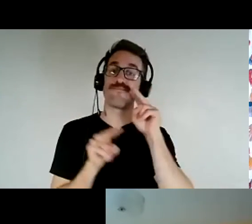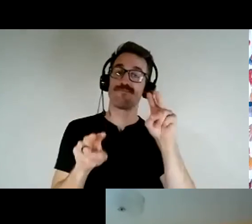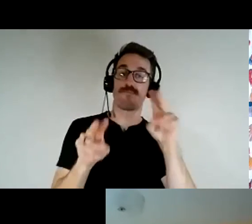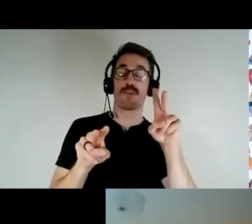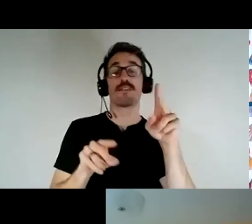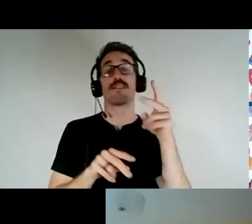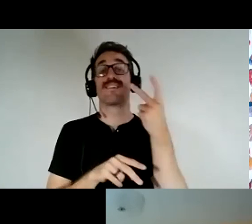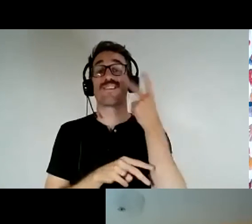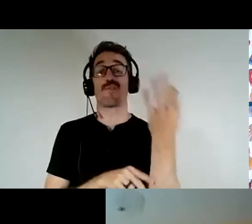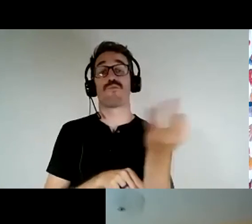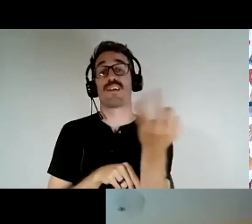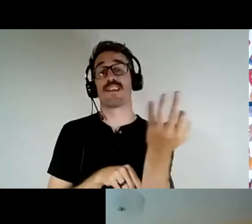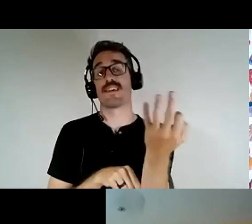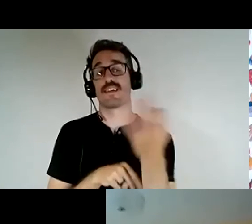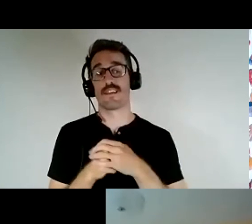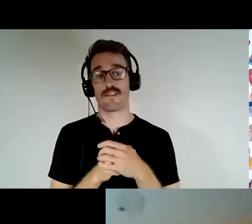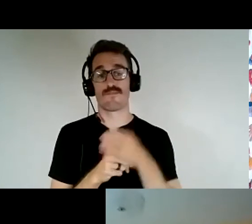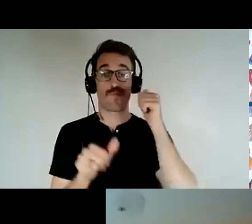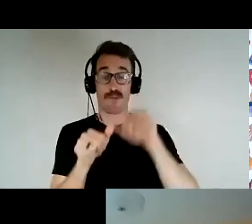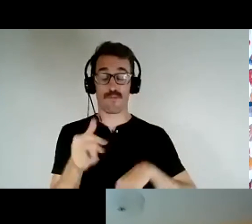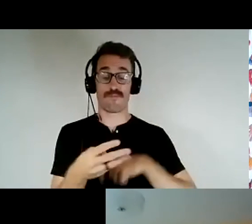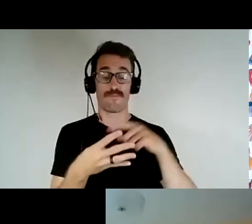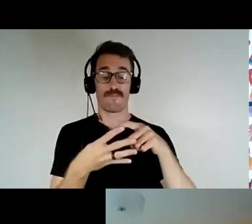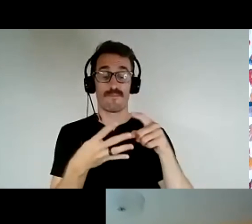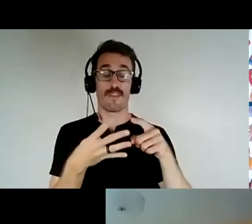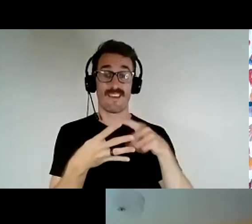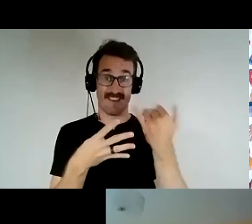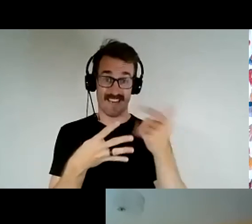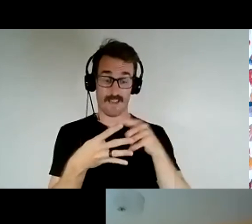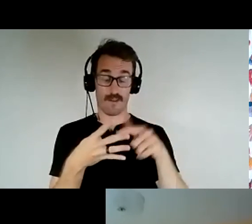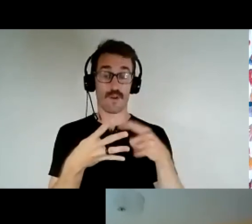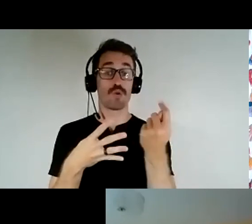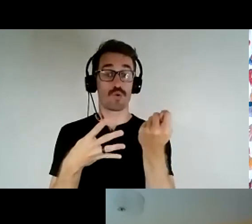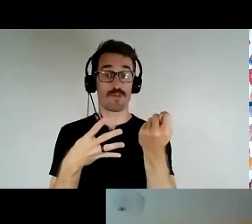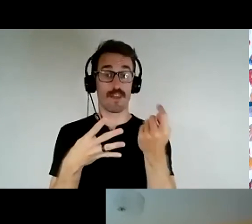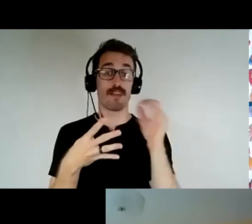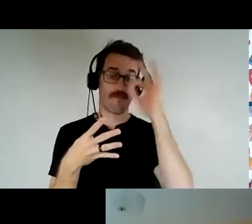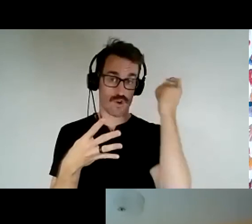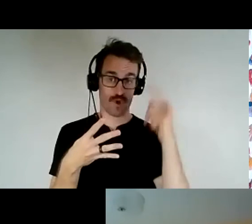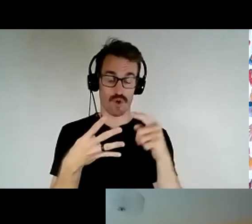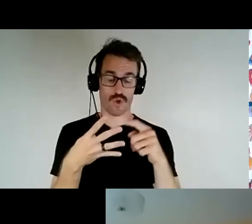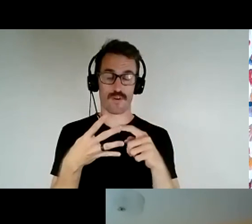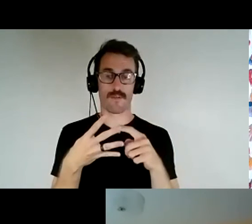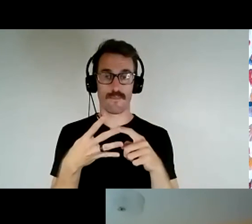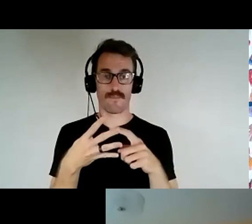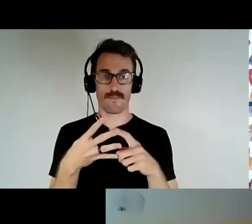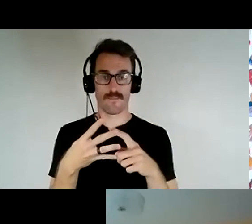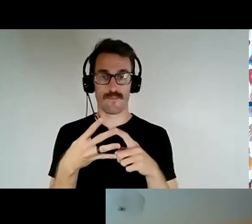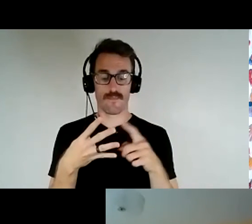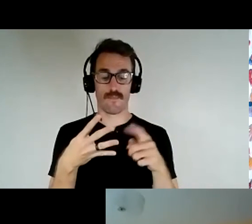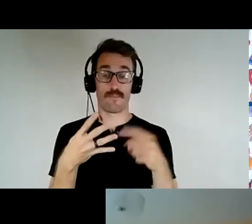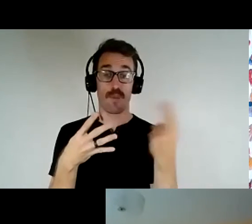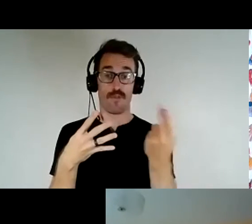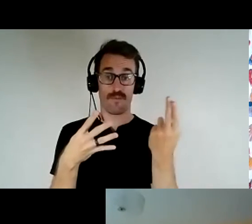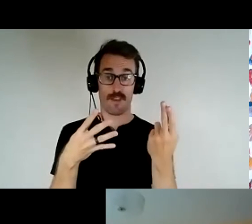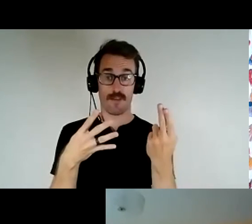in the other webinars this week. Remember, we have the French ones hosted by Olivier tomorrow at 11 with Carlos. Thursday,